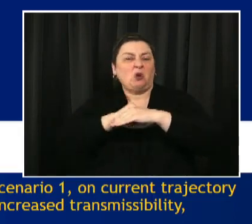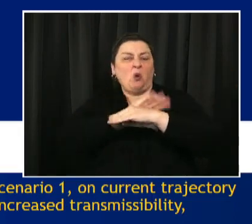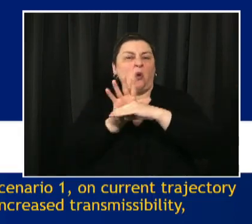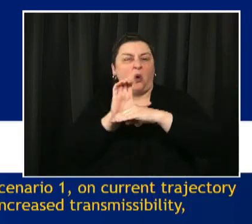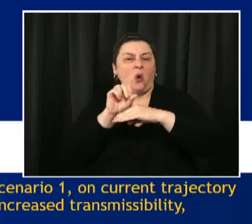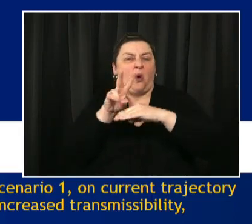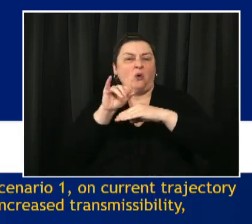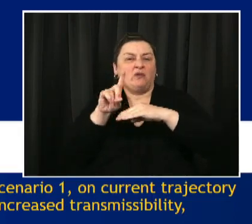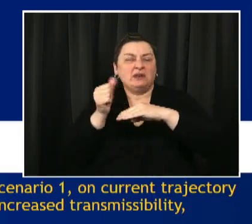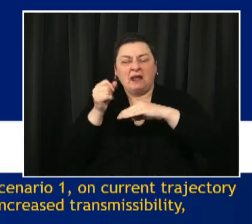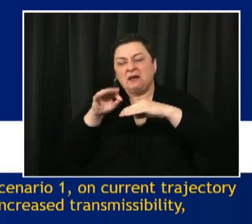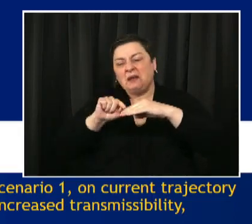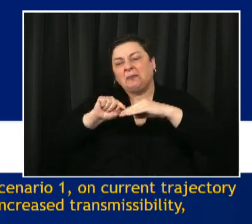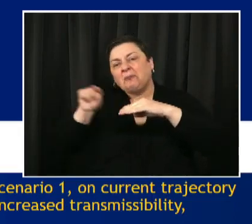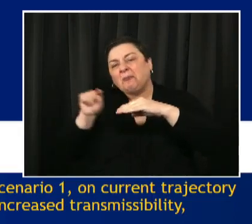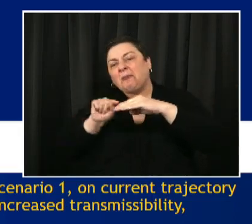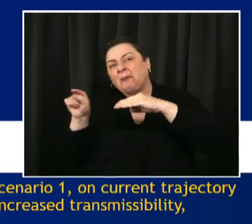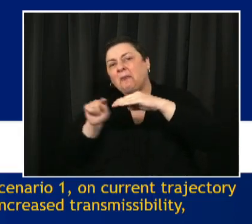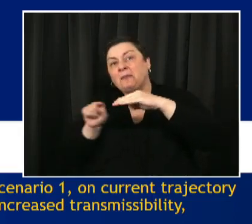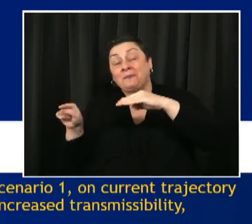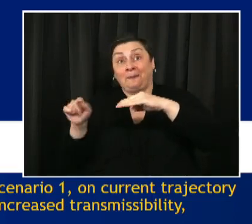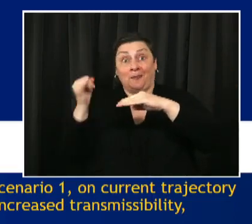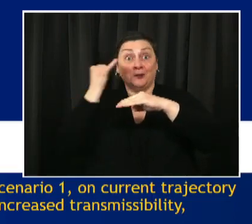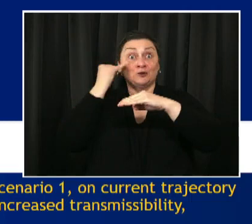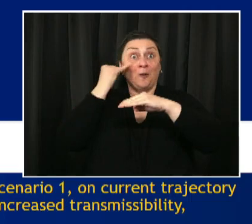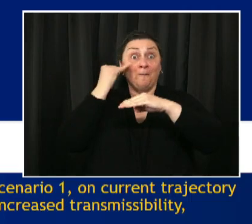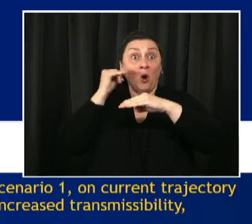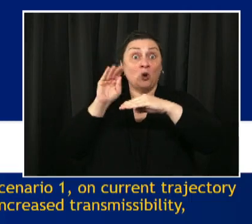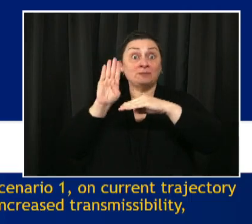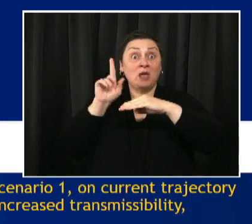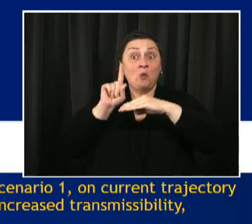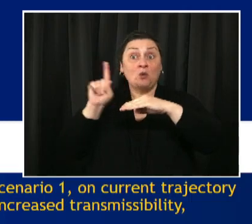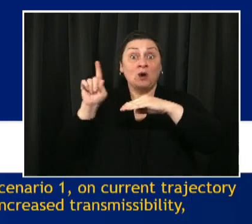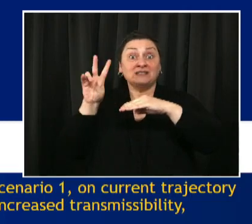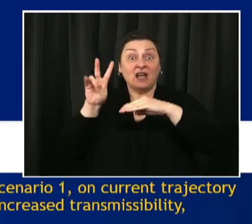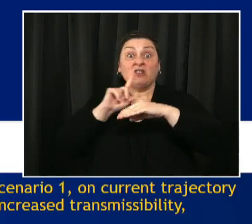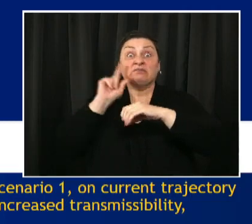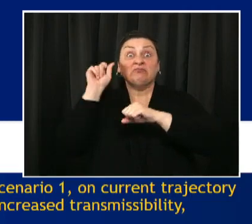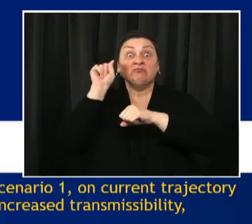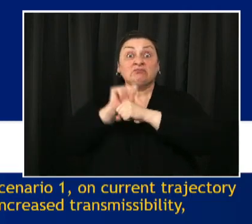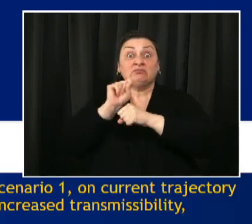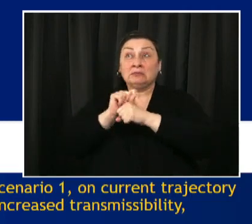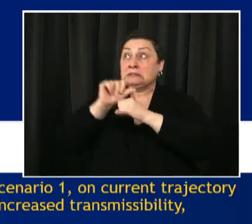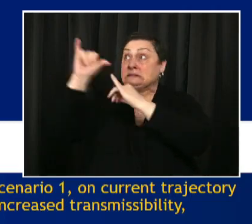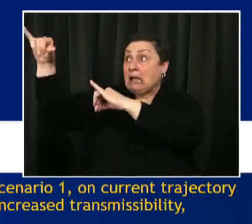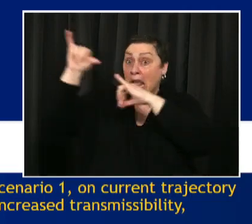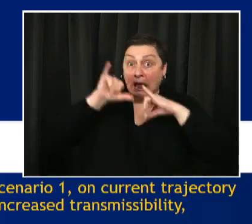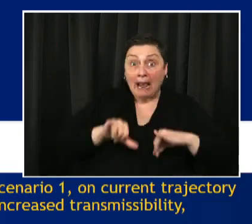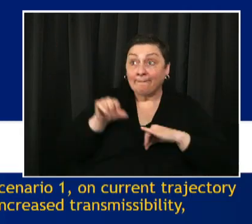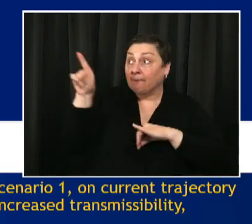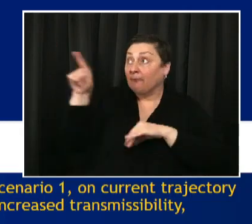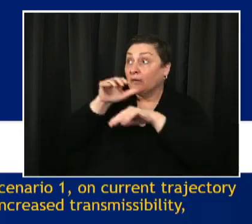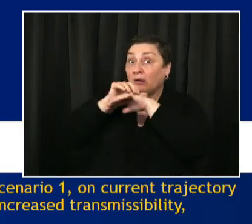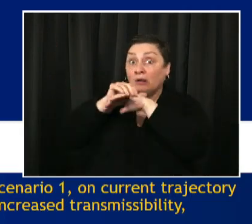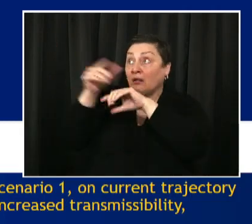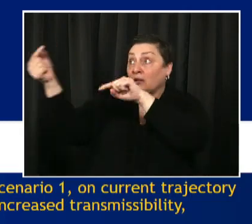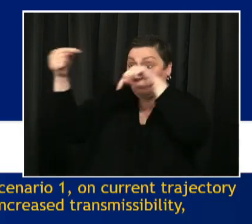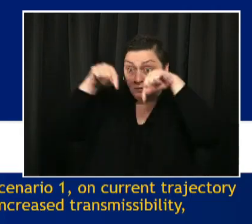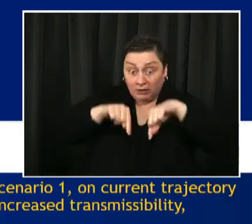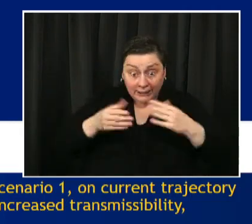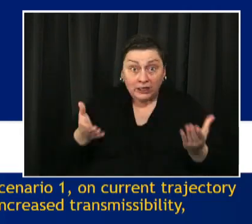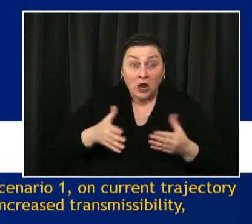the rise of the curve, if B117 were to take off like in the UK, and we had a serious lapse